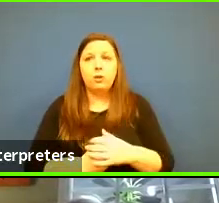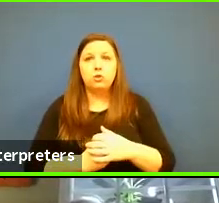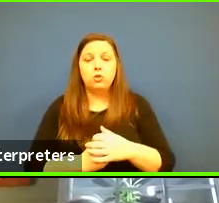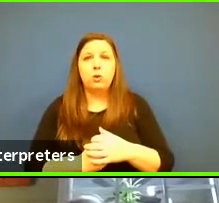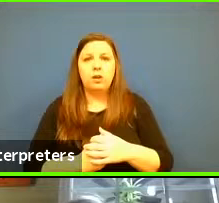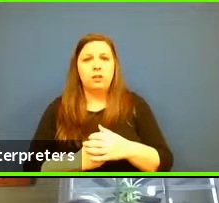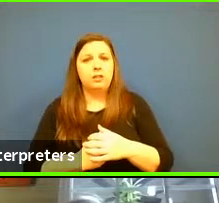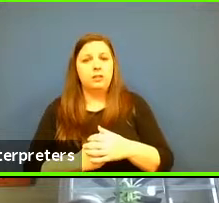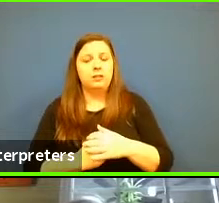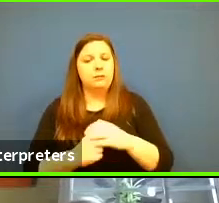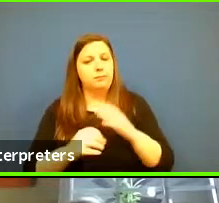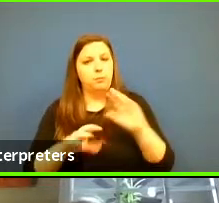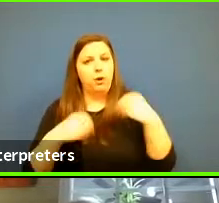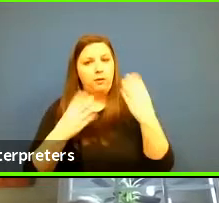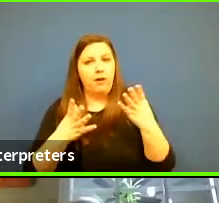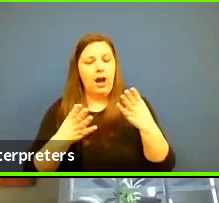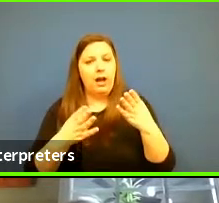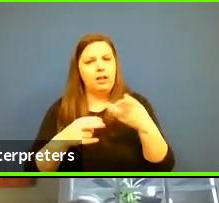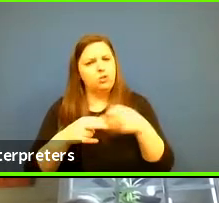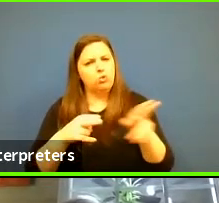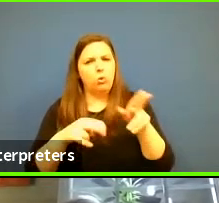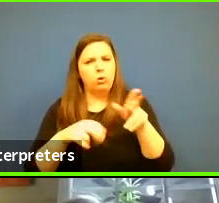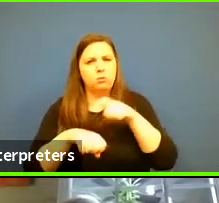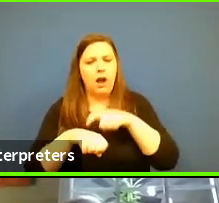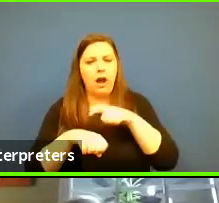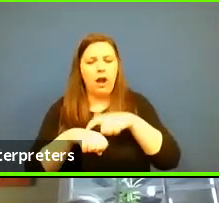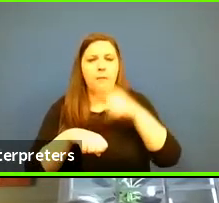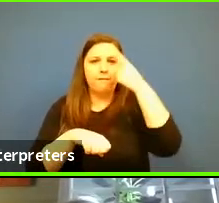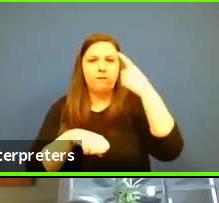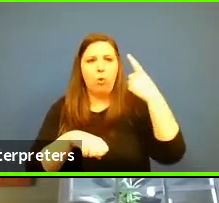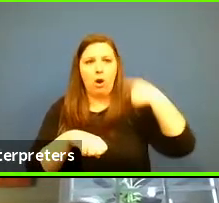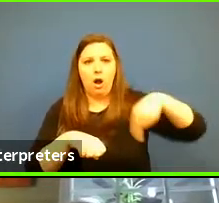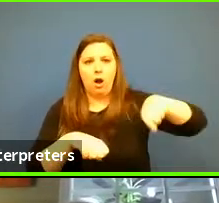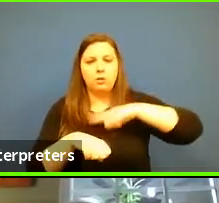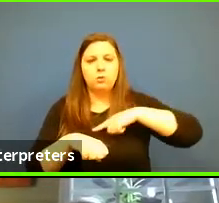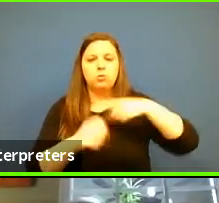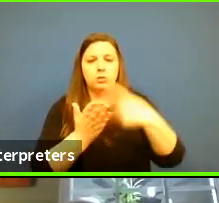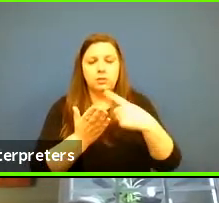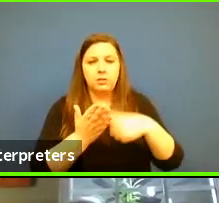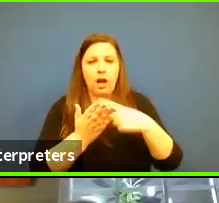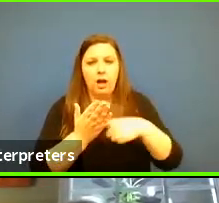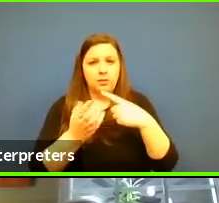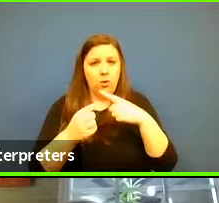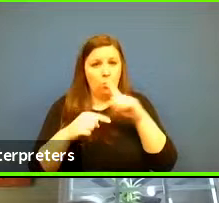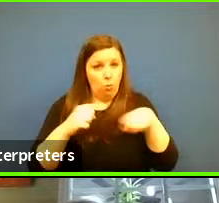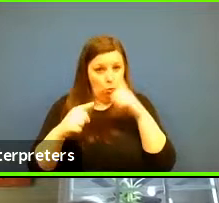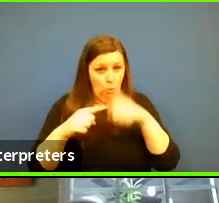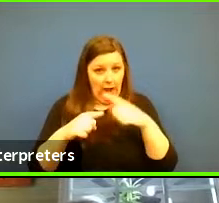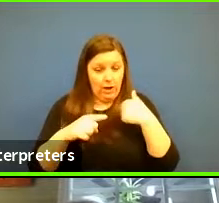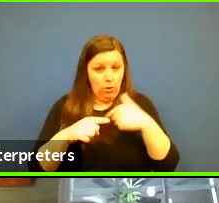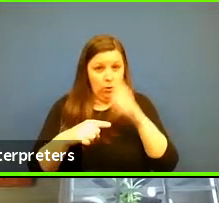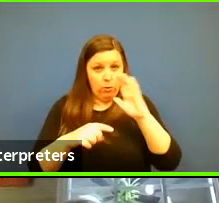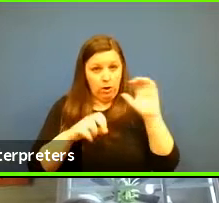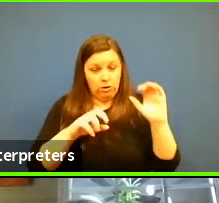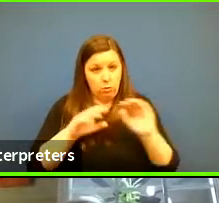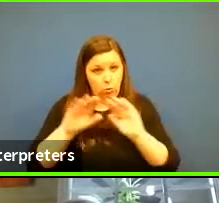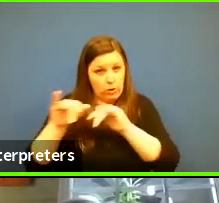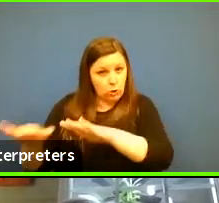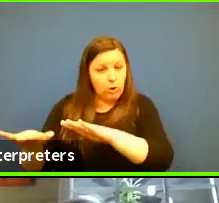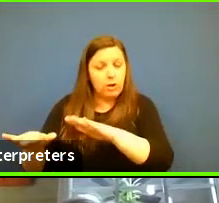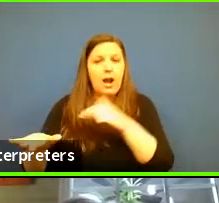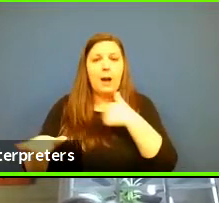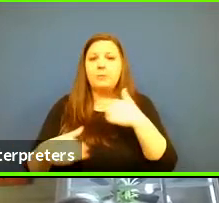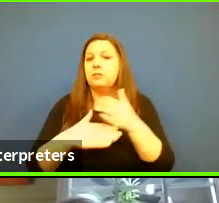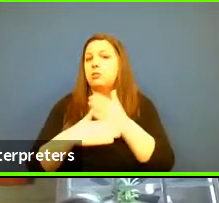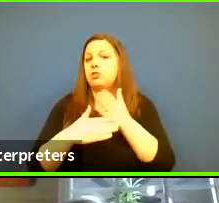short amount of time to discussing how, when we'll return. I'll just share some ideas, but this